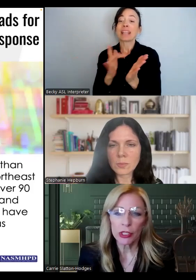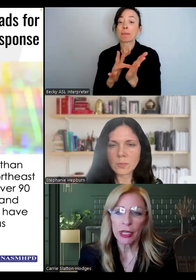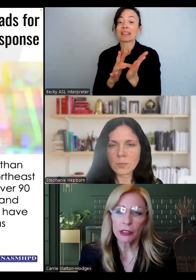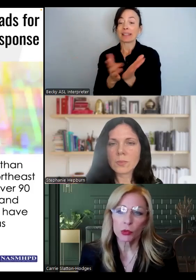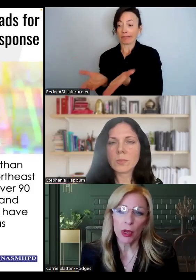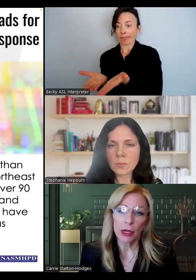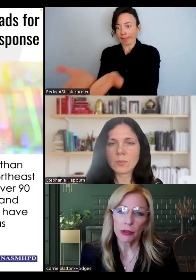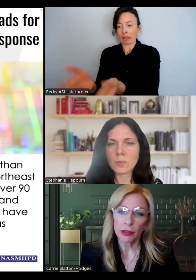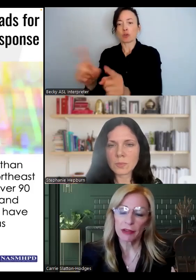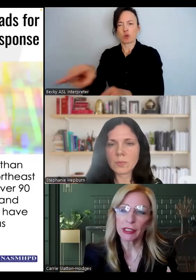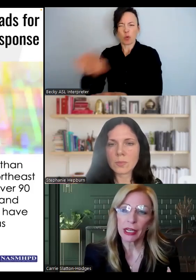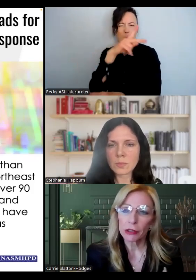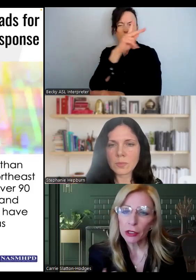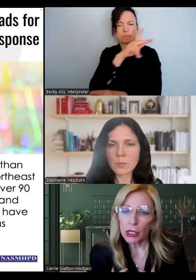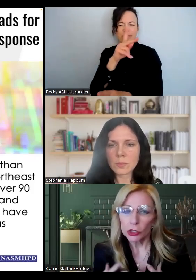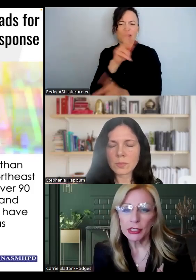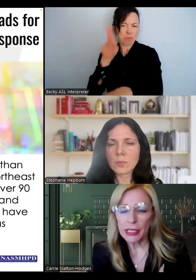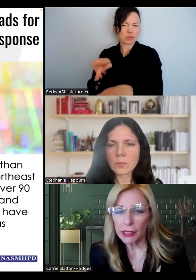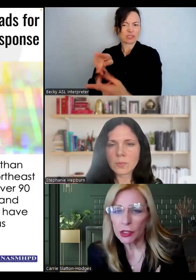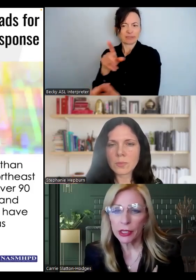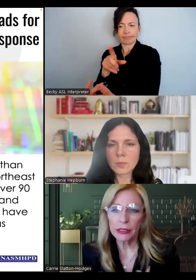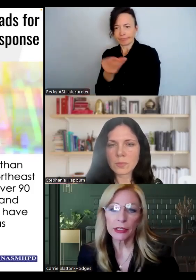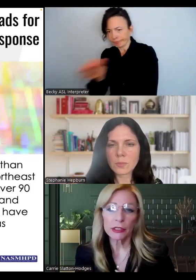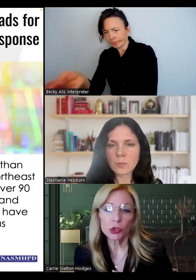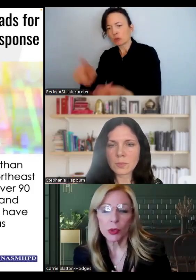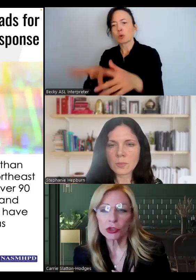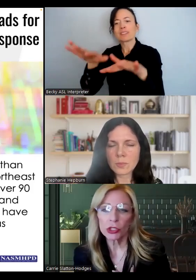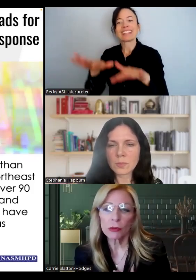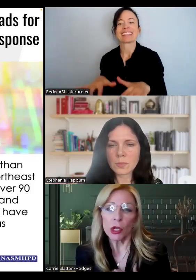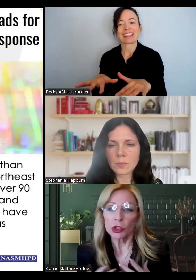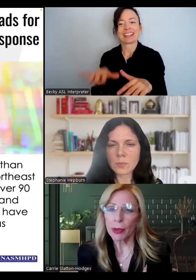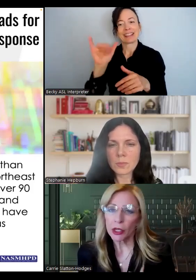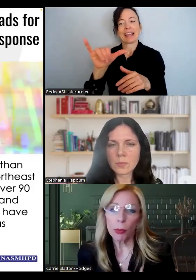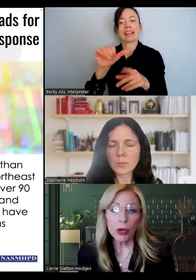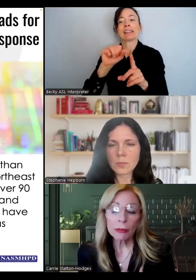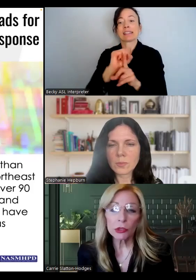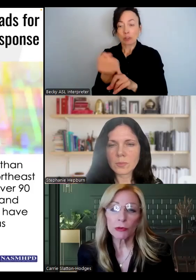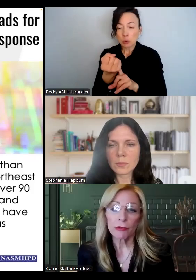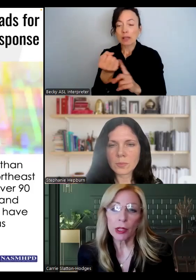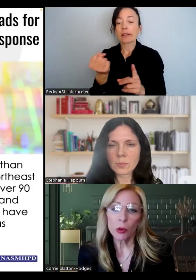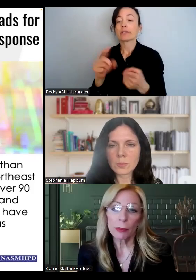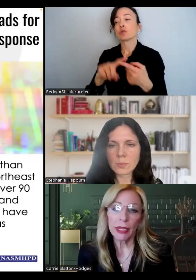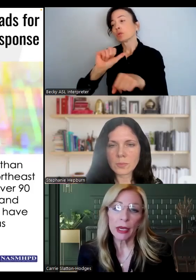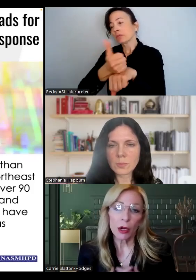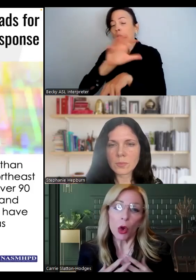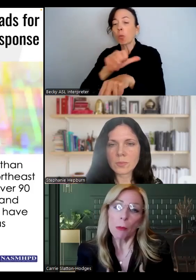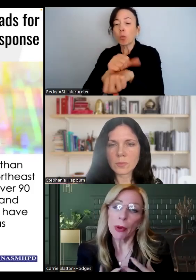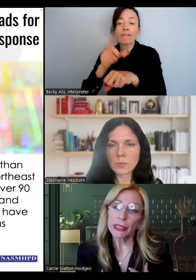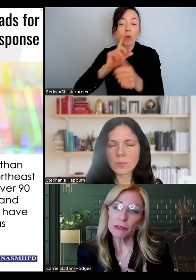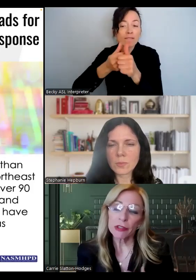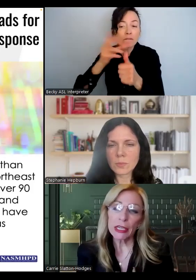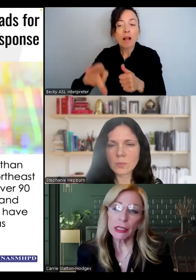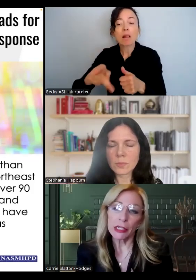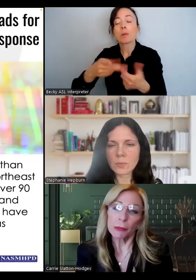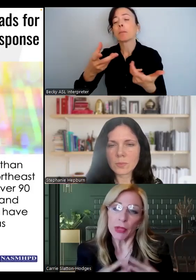the person that they've encountered to de-escalate that situation, to make appointments for follow-up care.